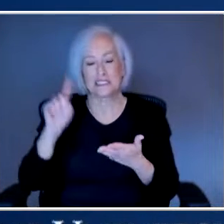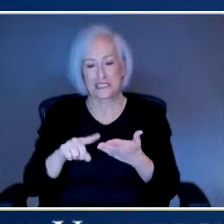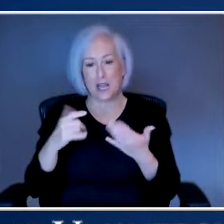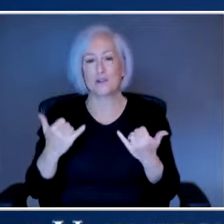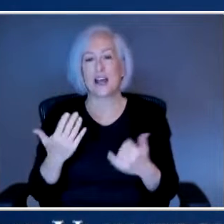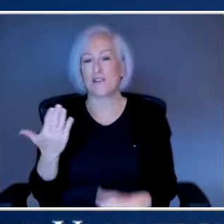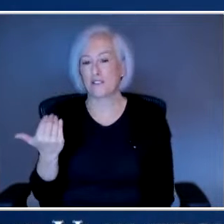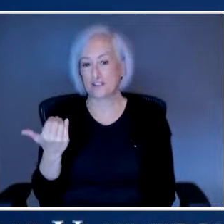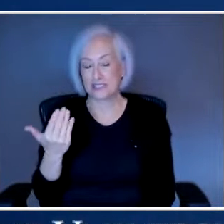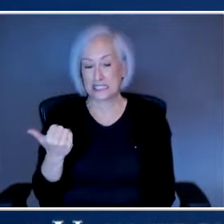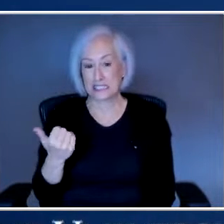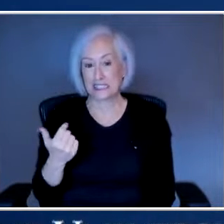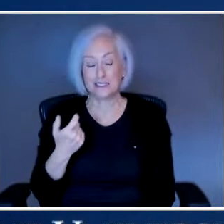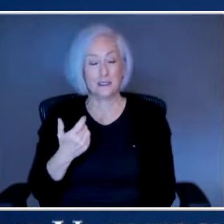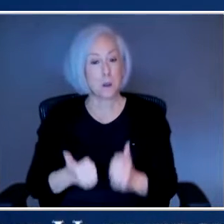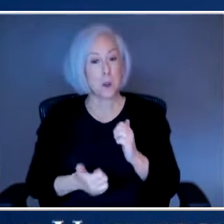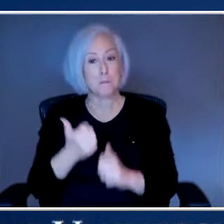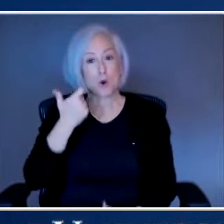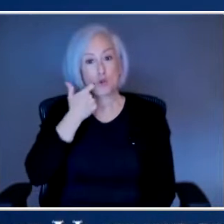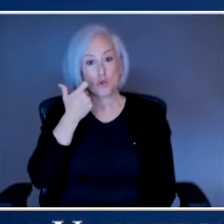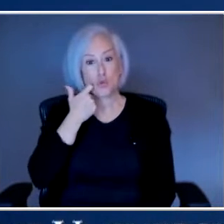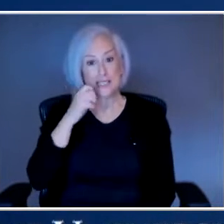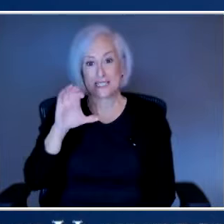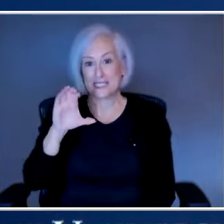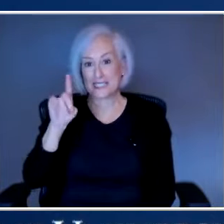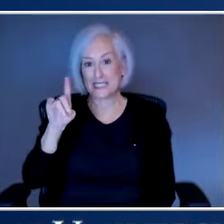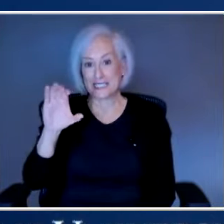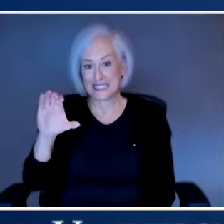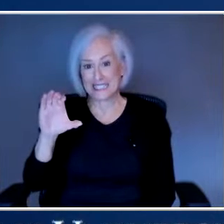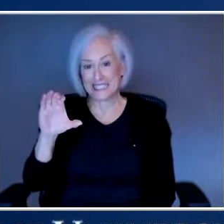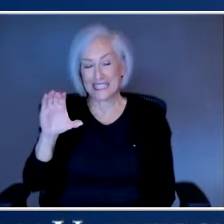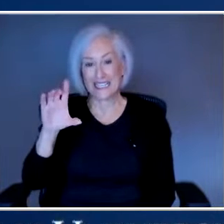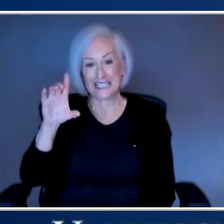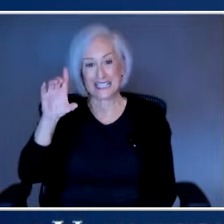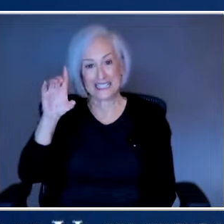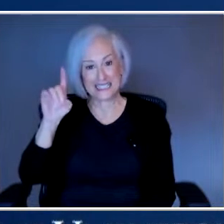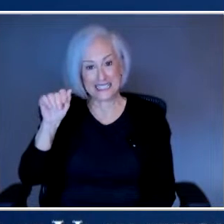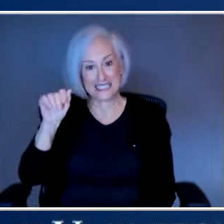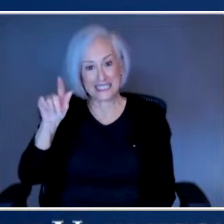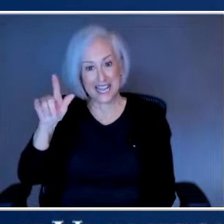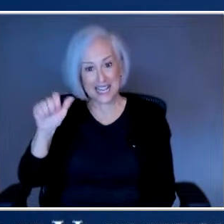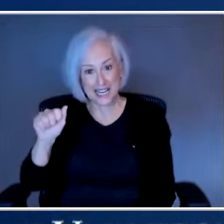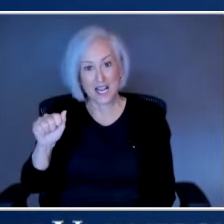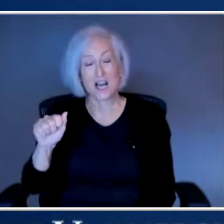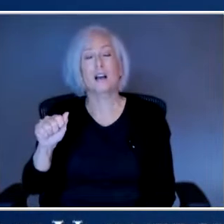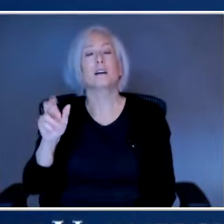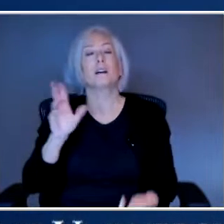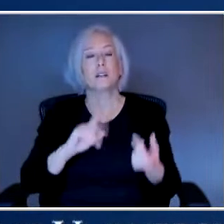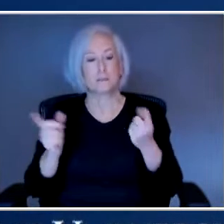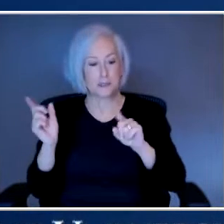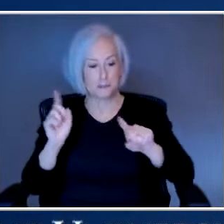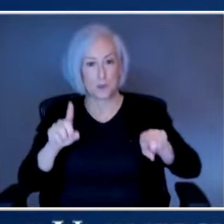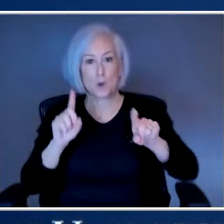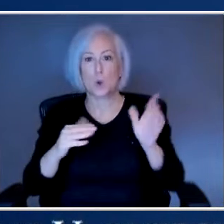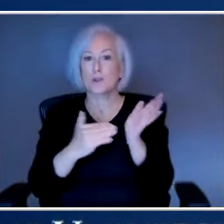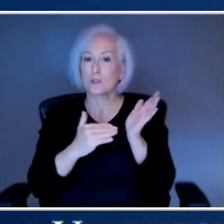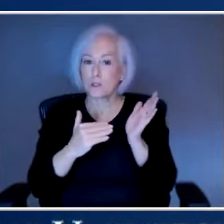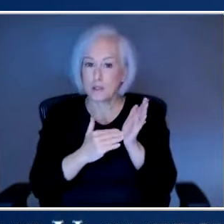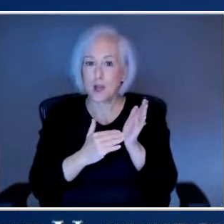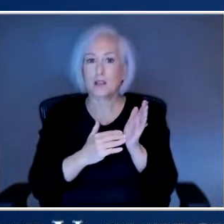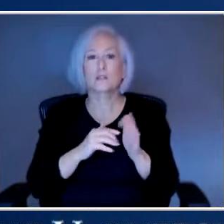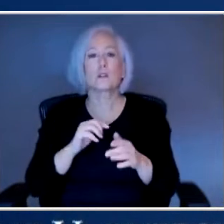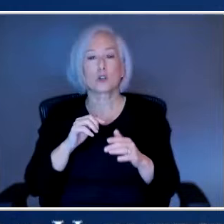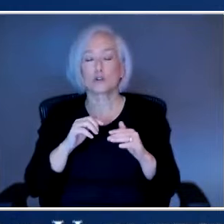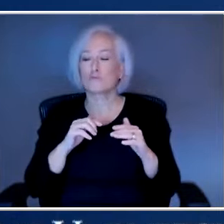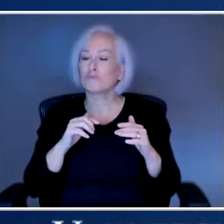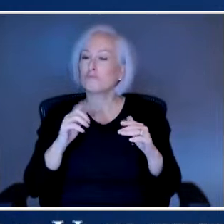regarding infection-like illness and people reporting to emergency departments and primary care visits is plateaued. So hopefully we